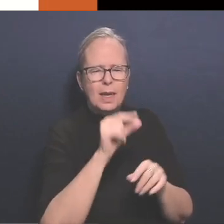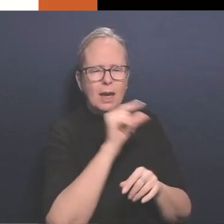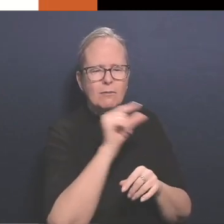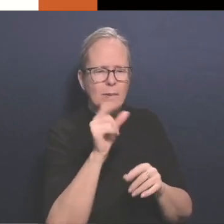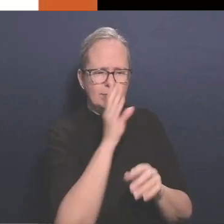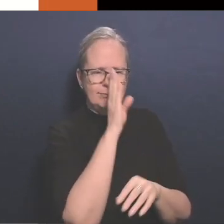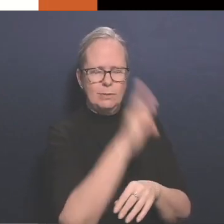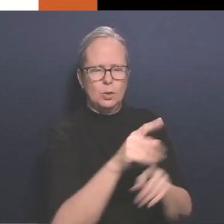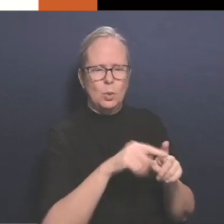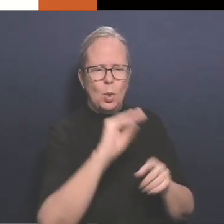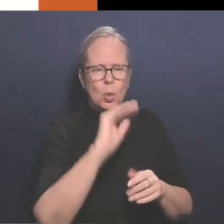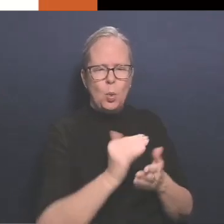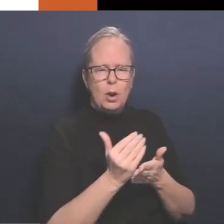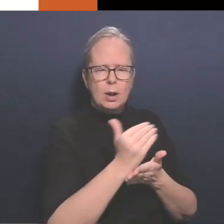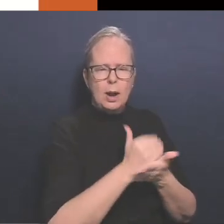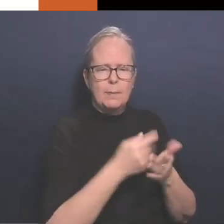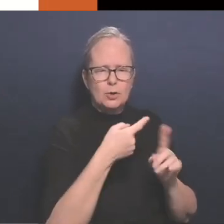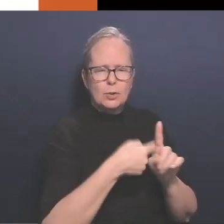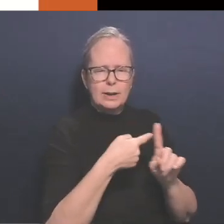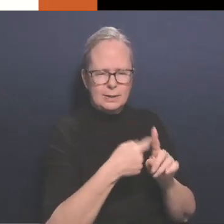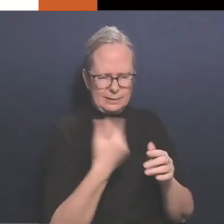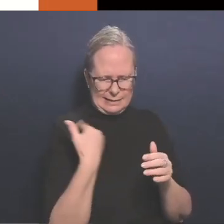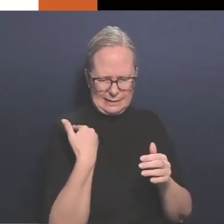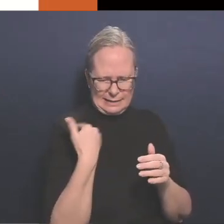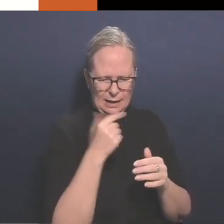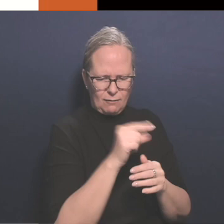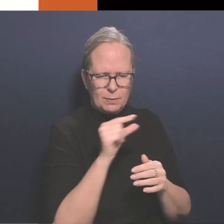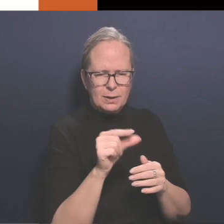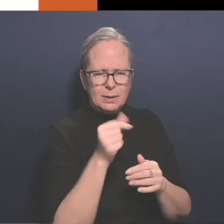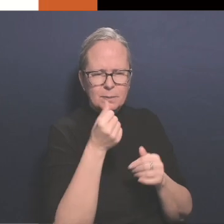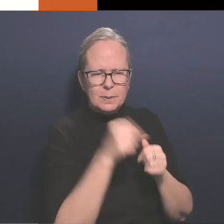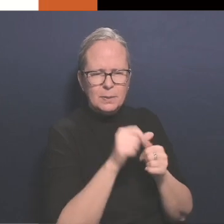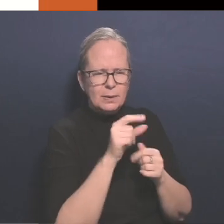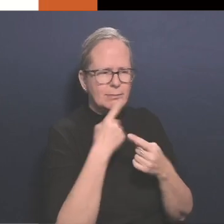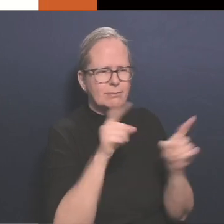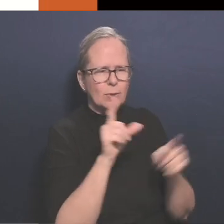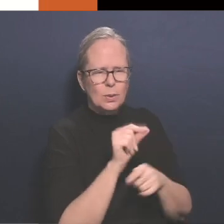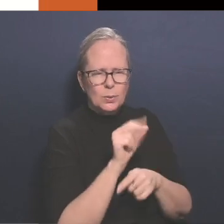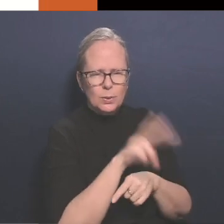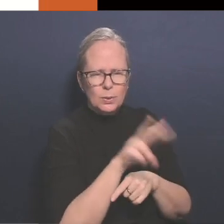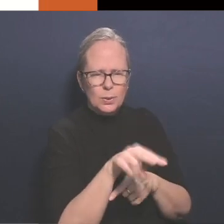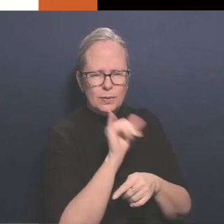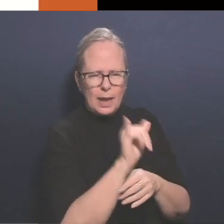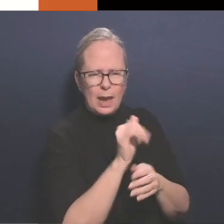I have one other question here, and one is, how frequently are these